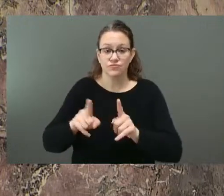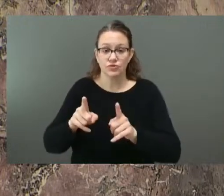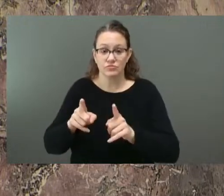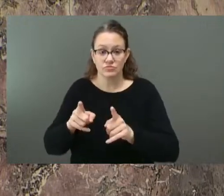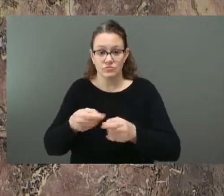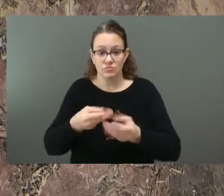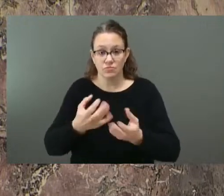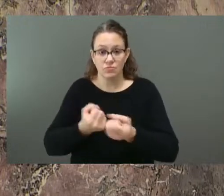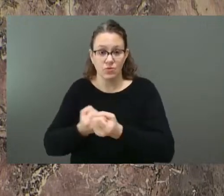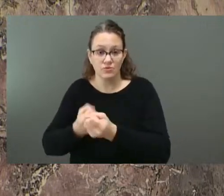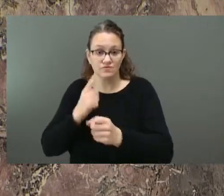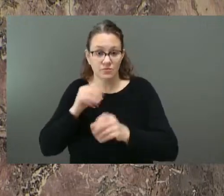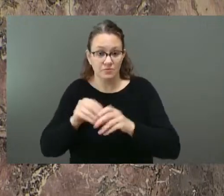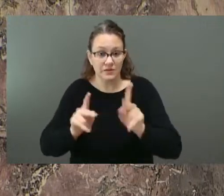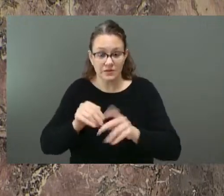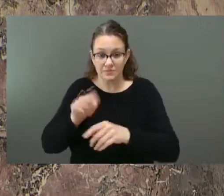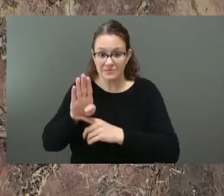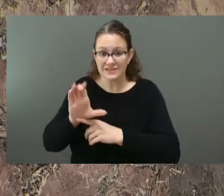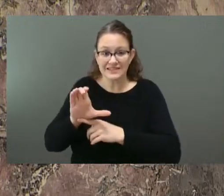BC Liberal government.